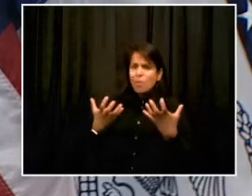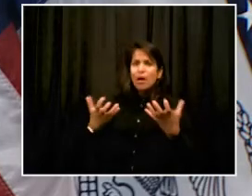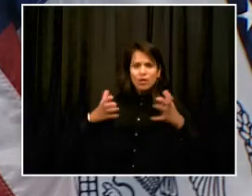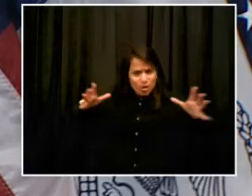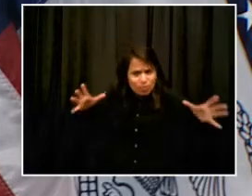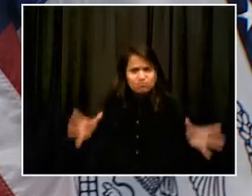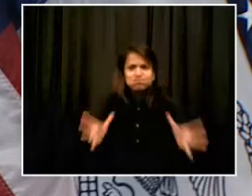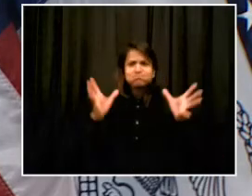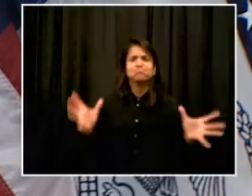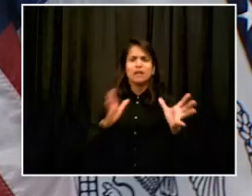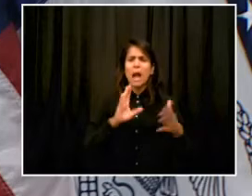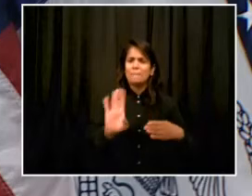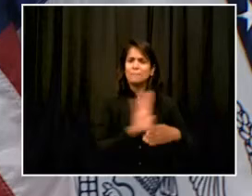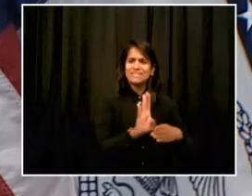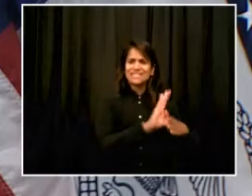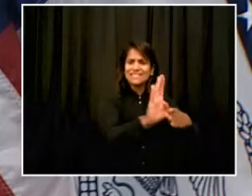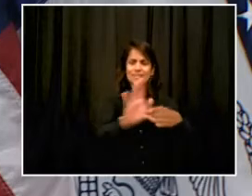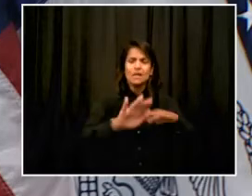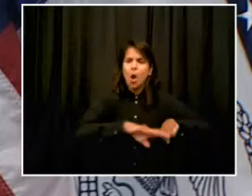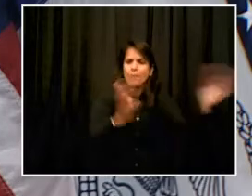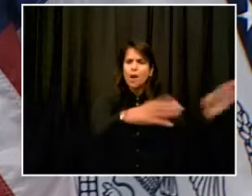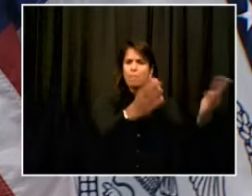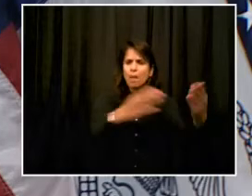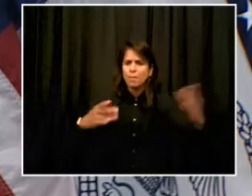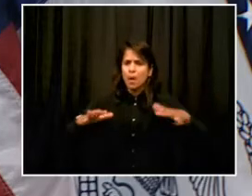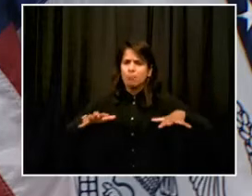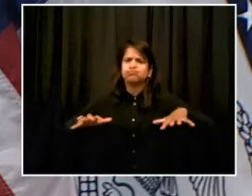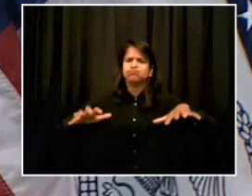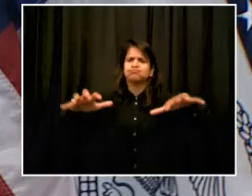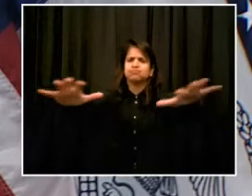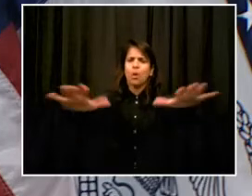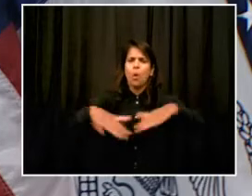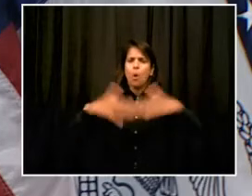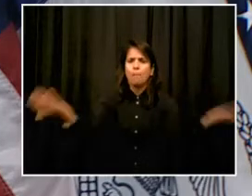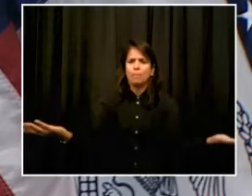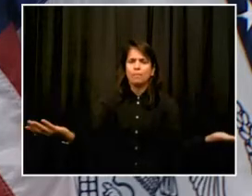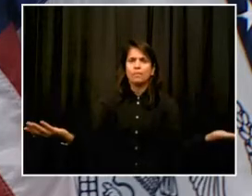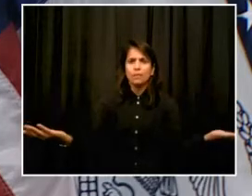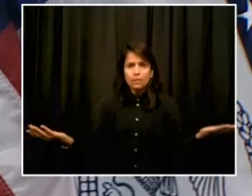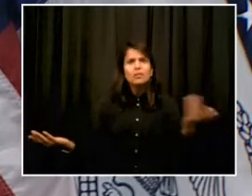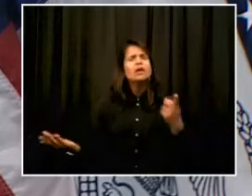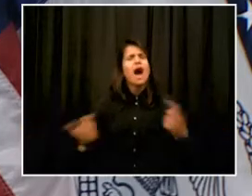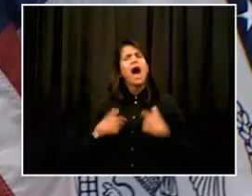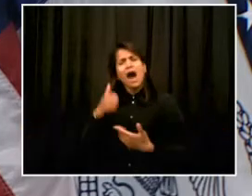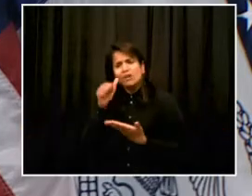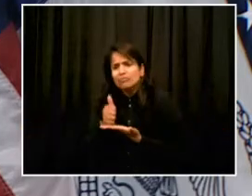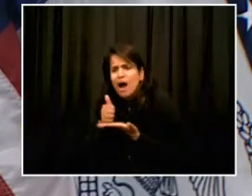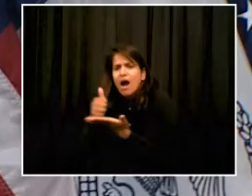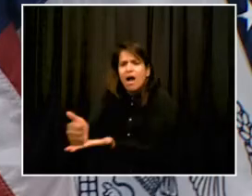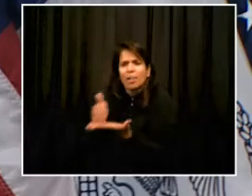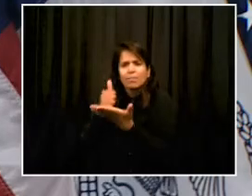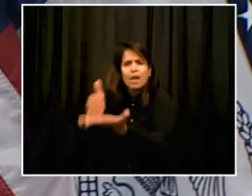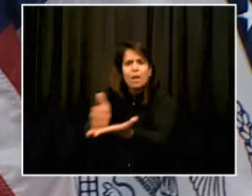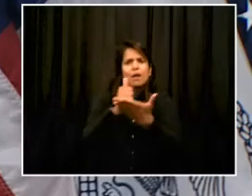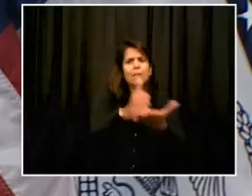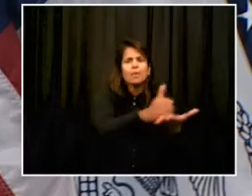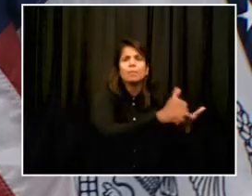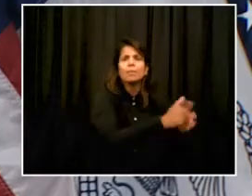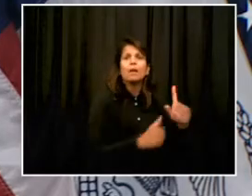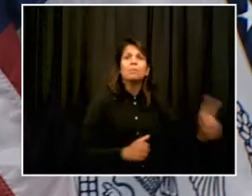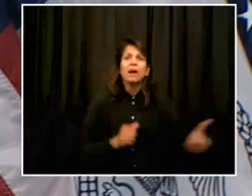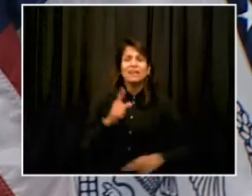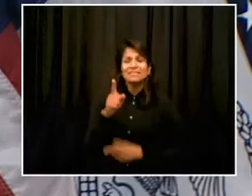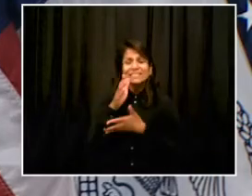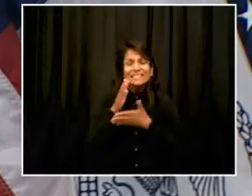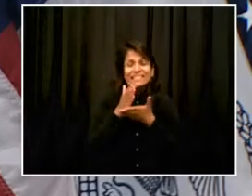help a lot of businesses back. There are certain indoor locations that historically have been particularly sensitive. And I'll turn to